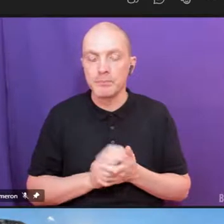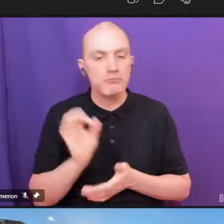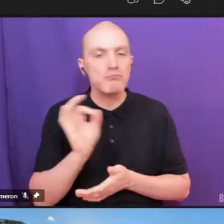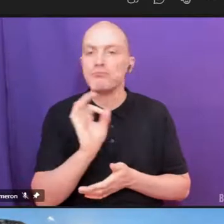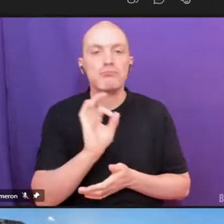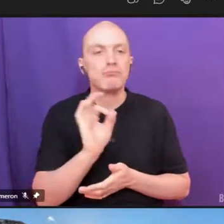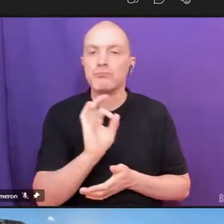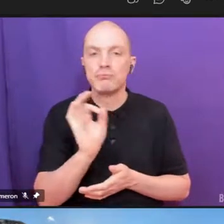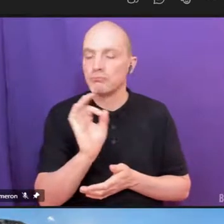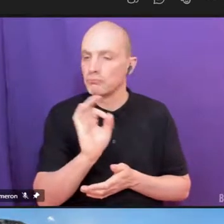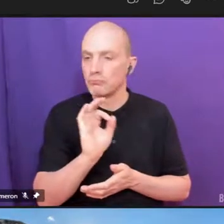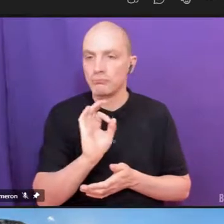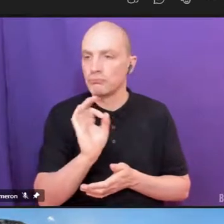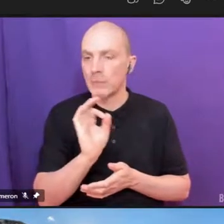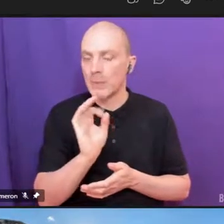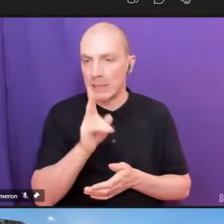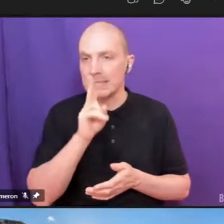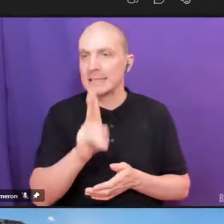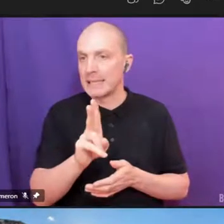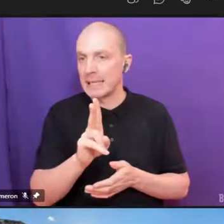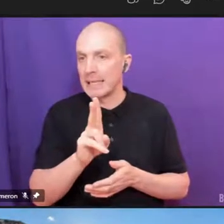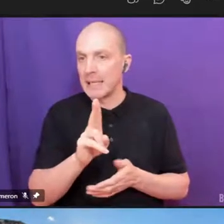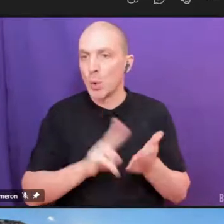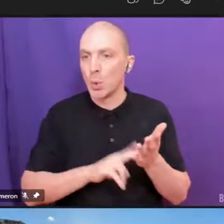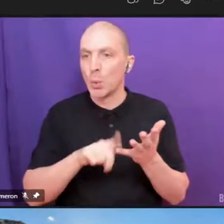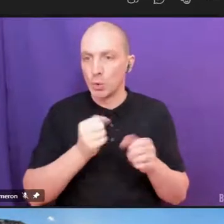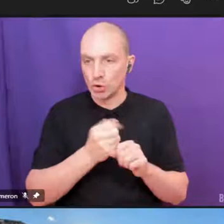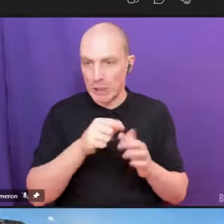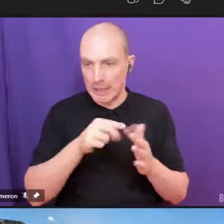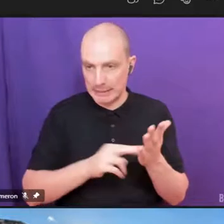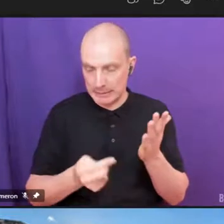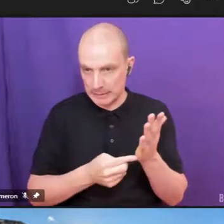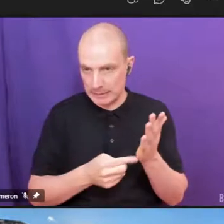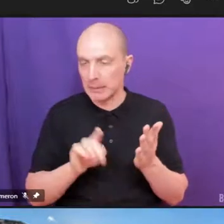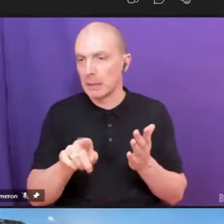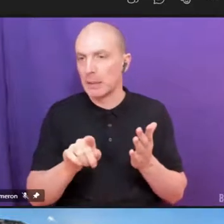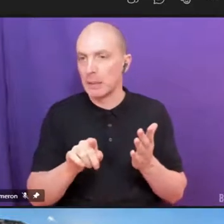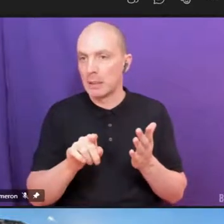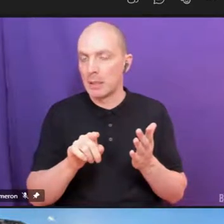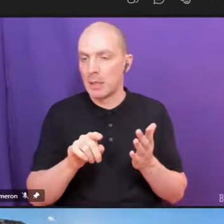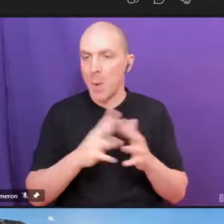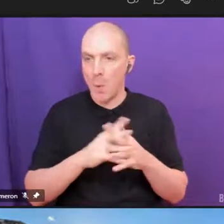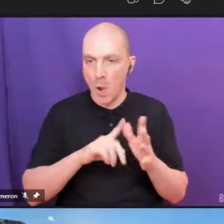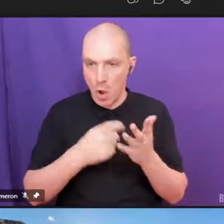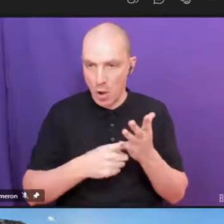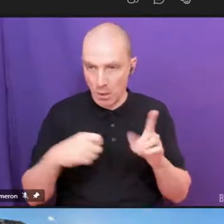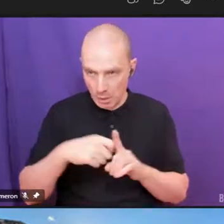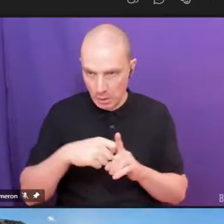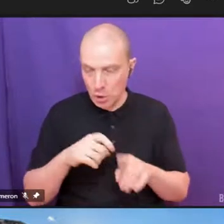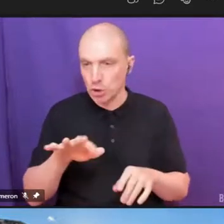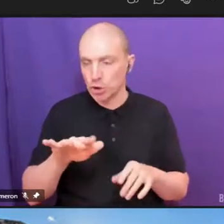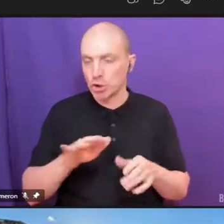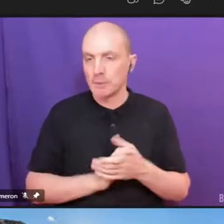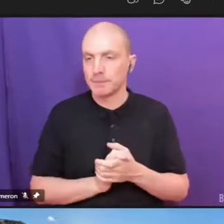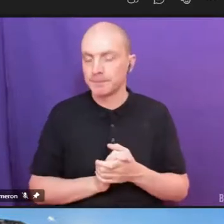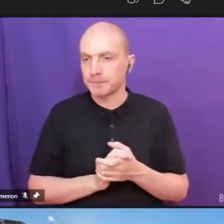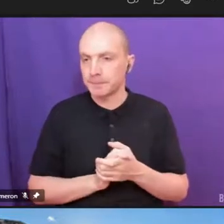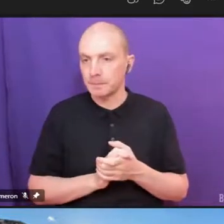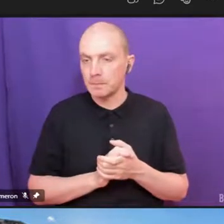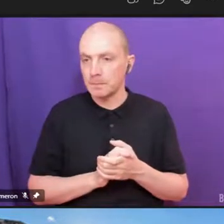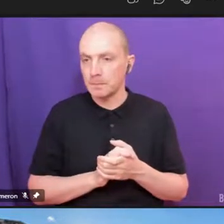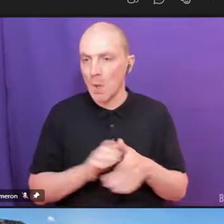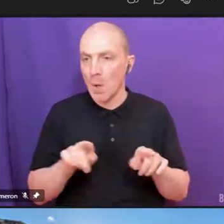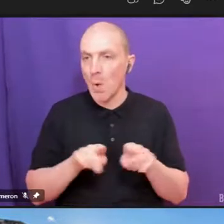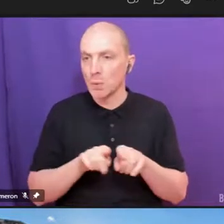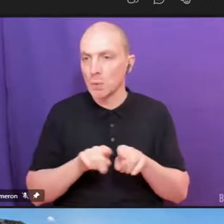Nope. I can see that we have Councillor Nugent present and we also have Councillor Wark present. Also present today is